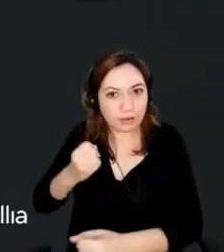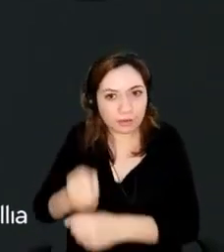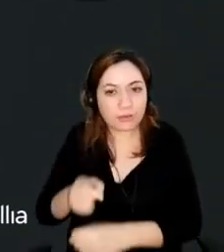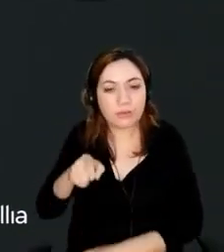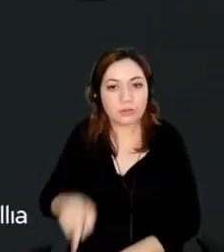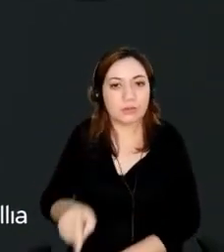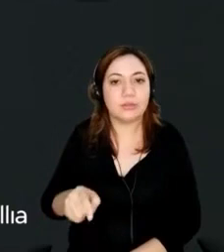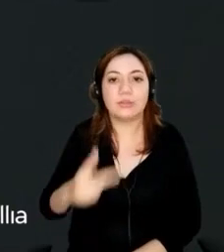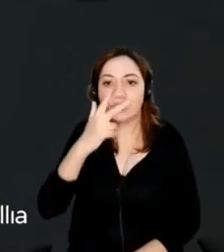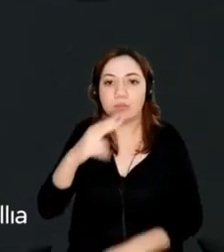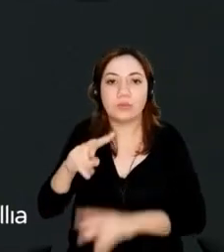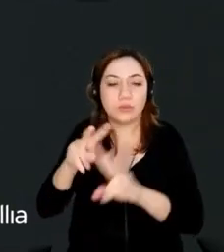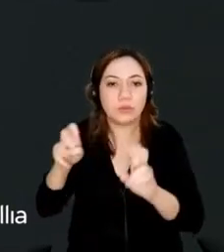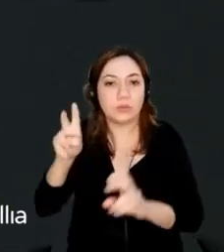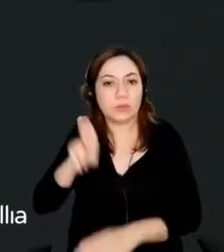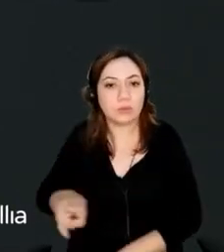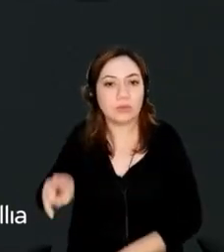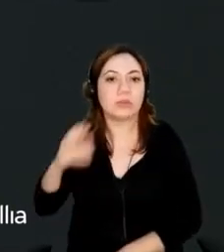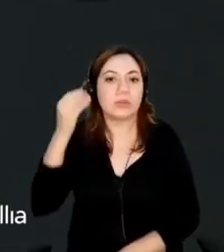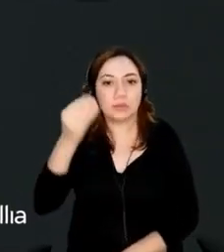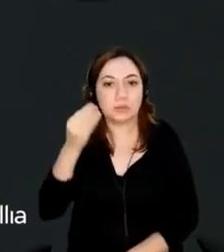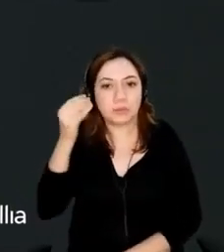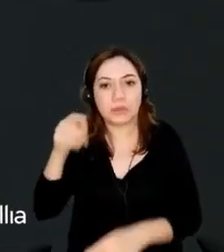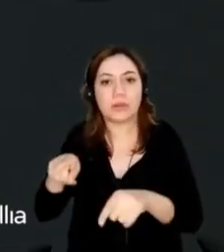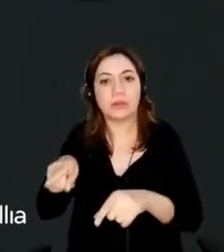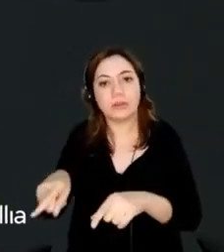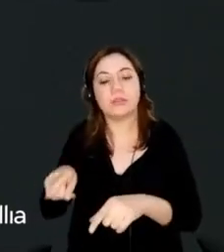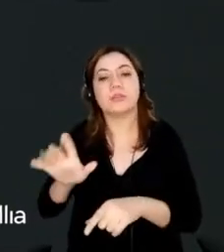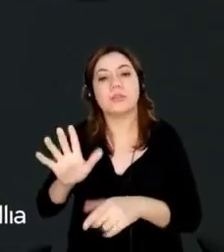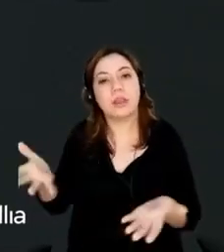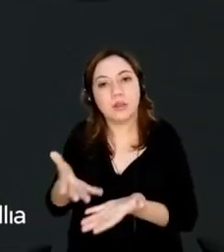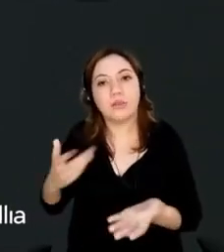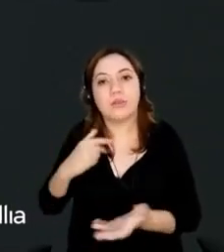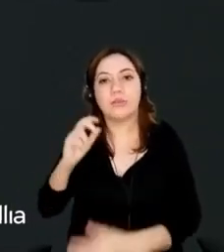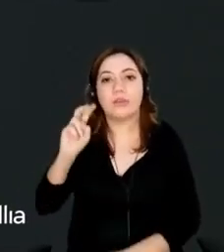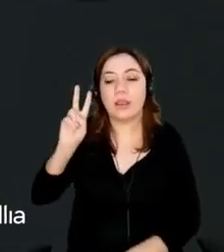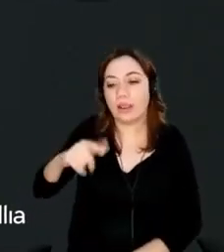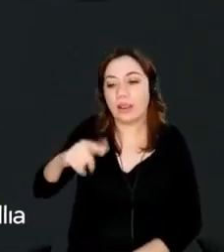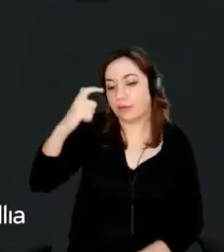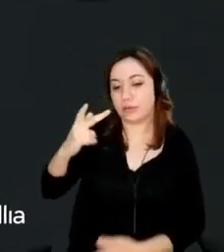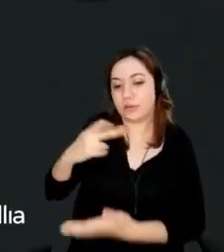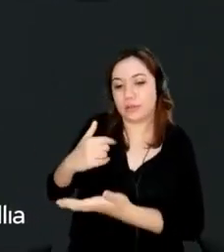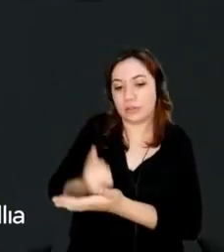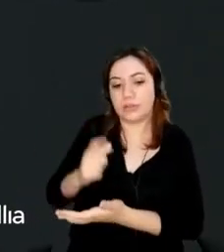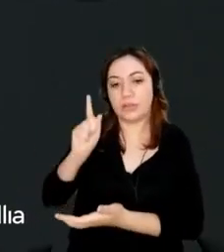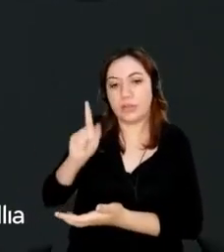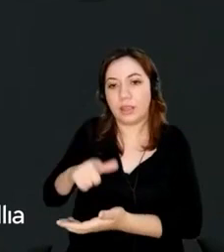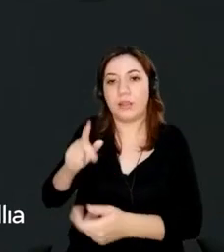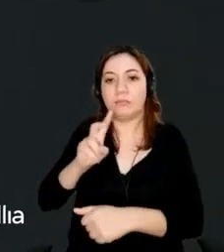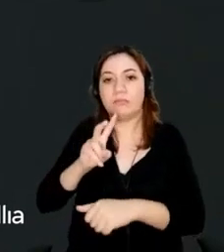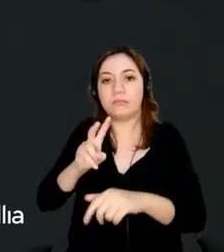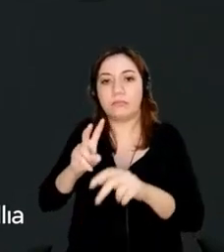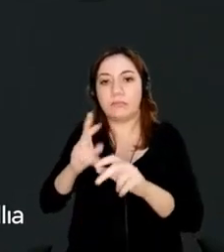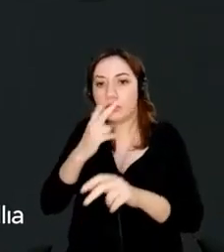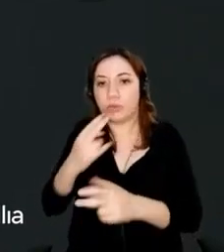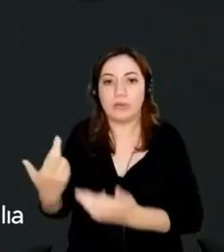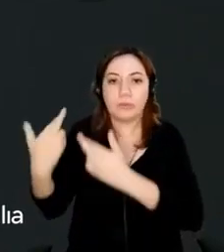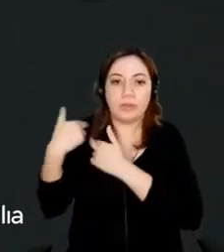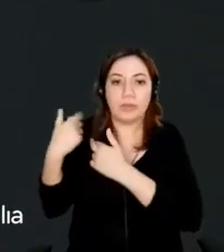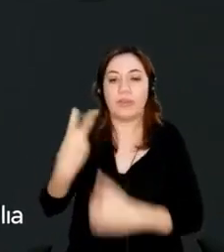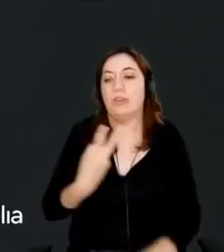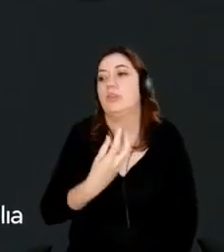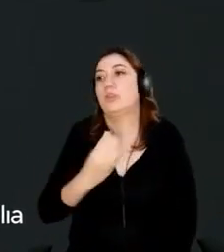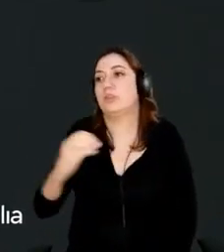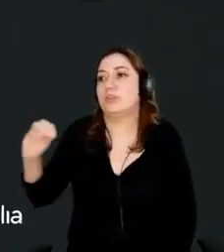since, and now oversee design that accounts for over 200,000 interfaces across the globe, hundreds and hundreds and hundreds of apps,